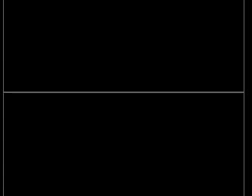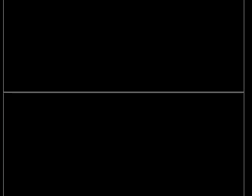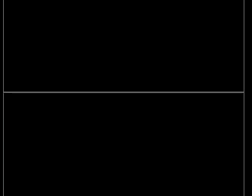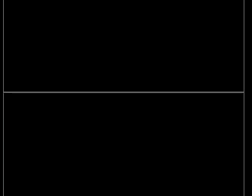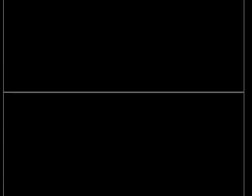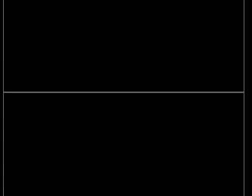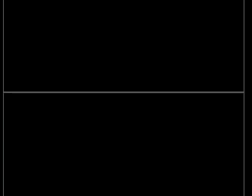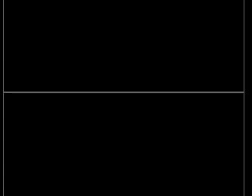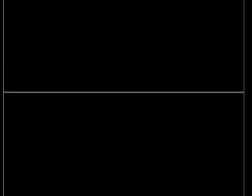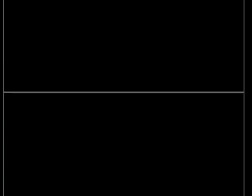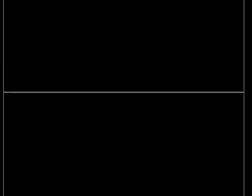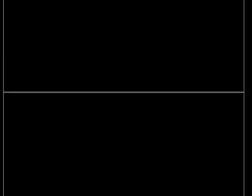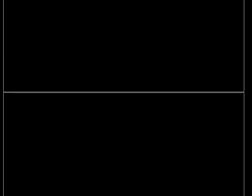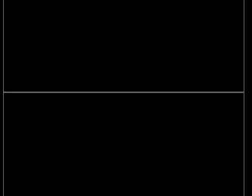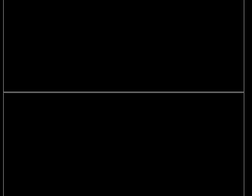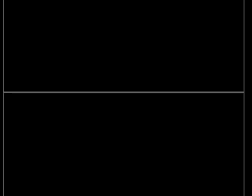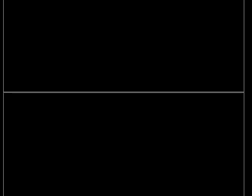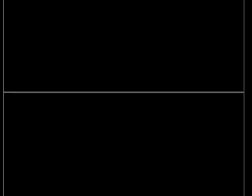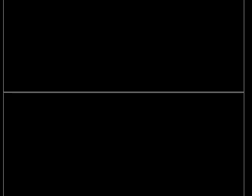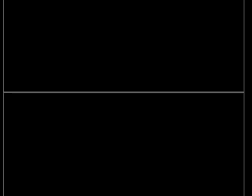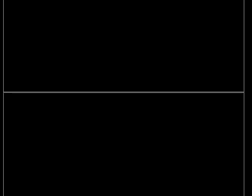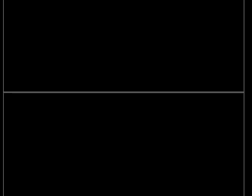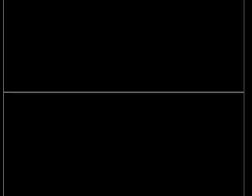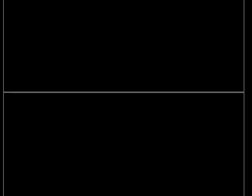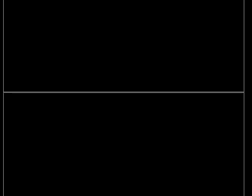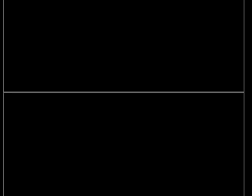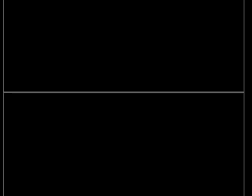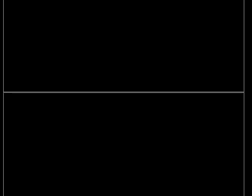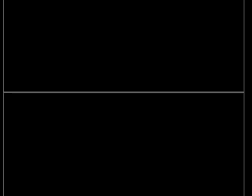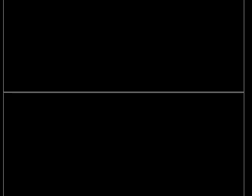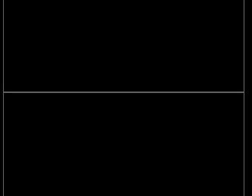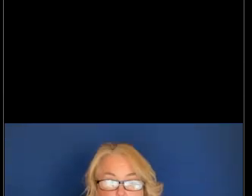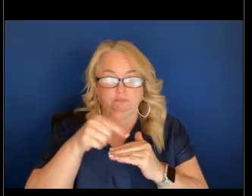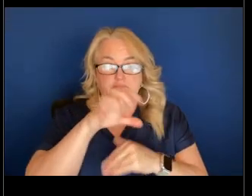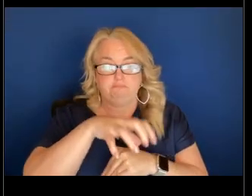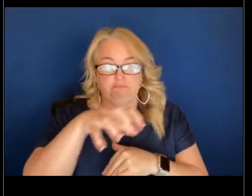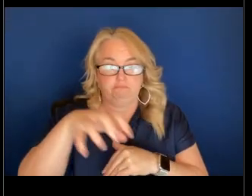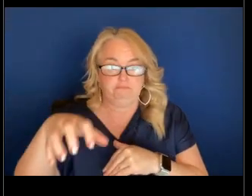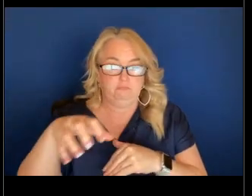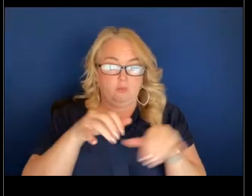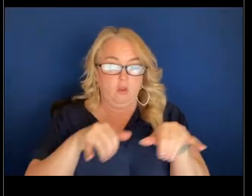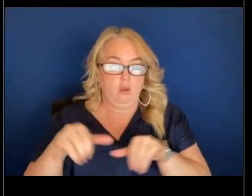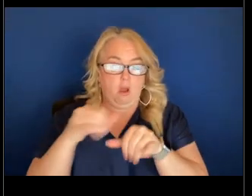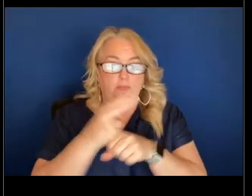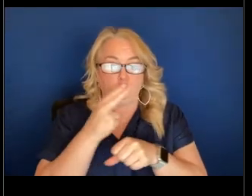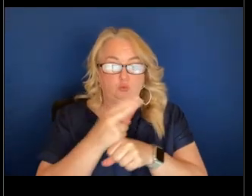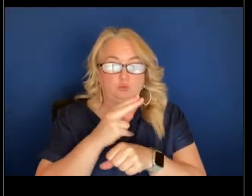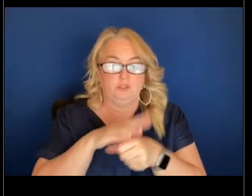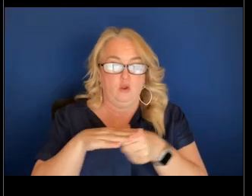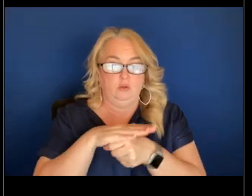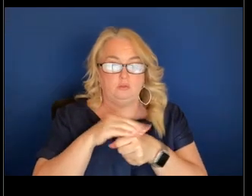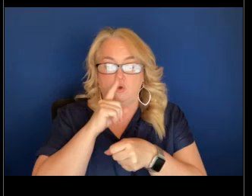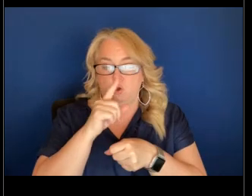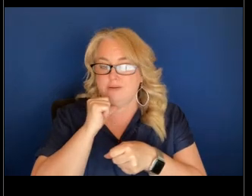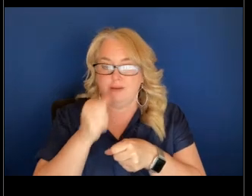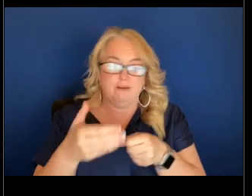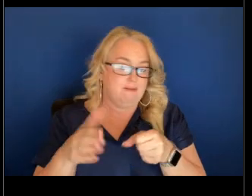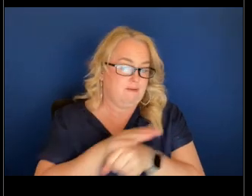In most multifamily developments, dwellings and common use areas are not covered by the